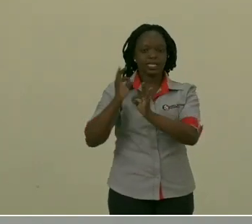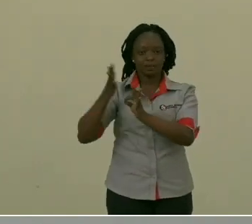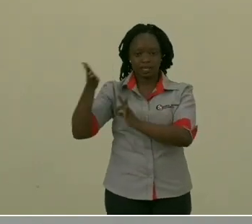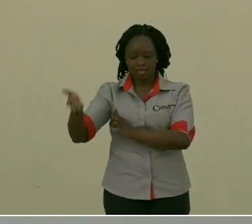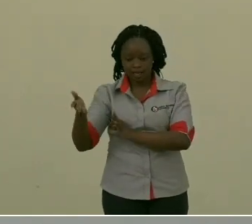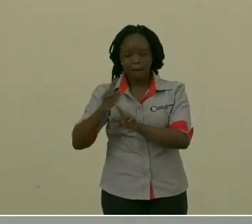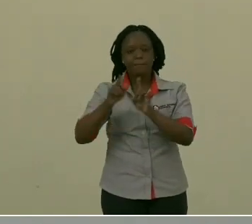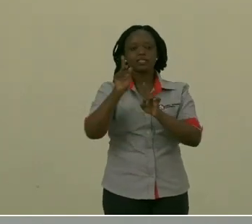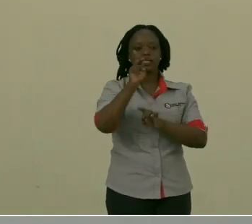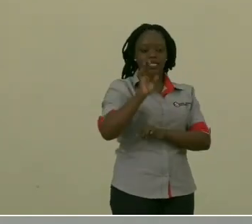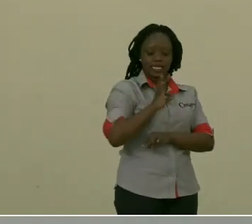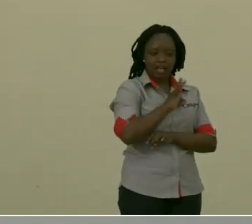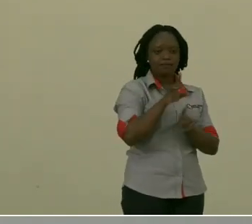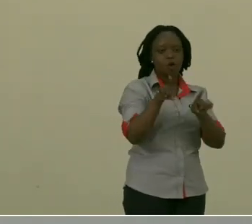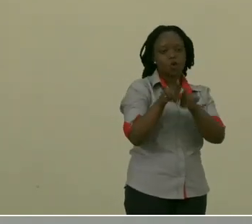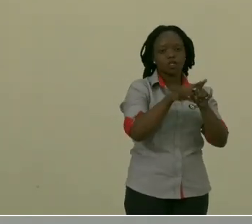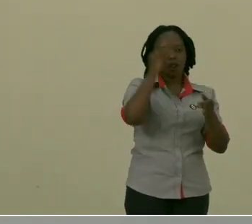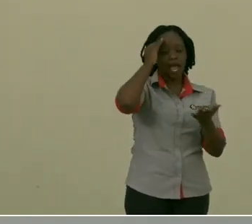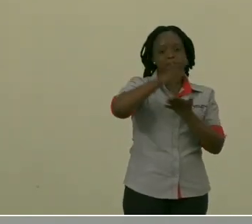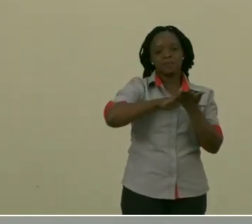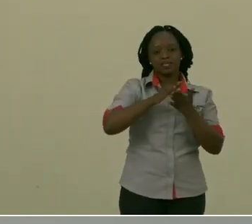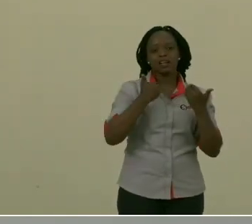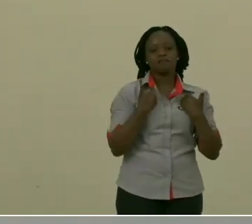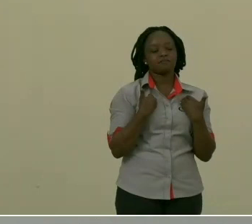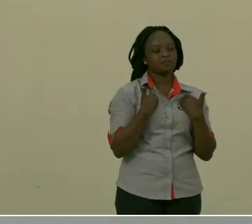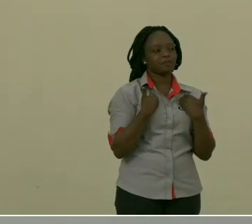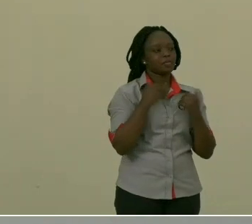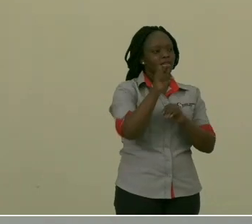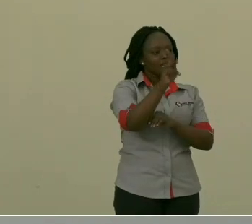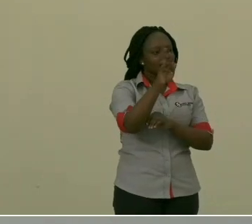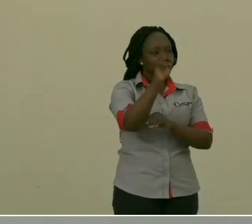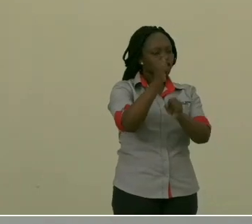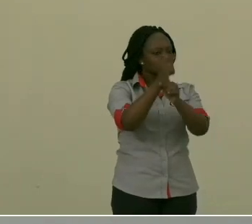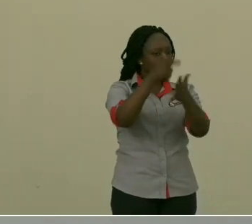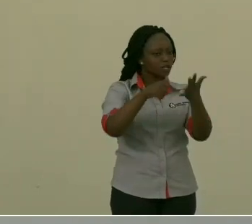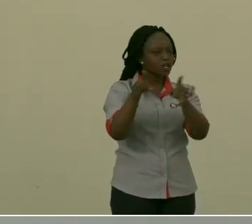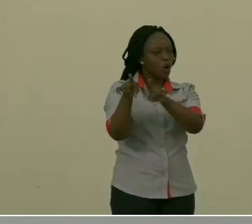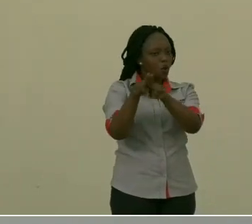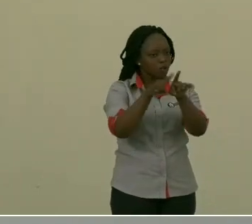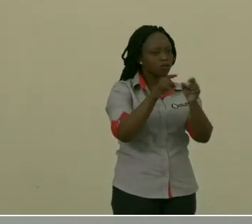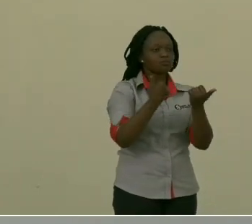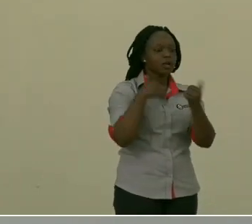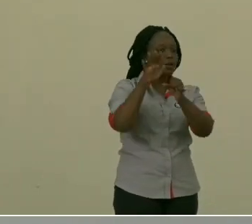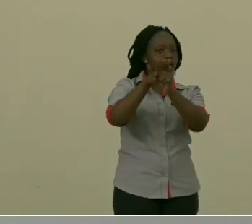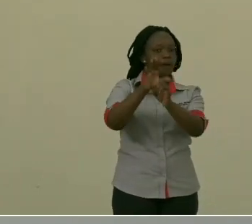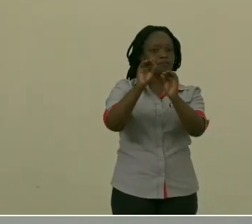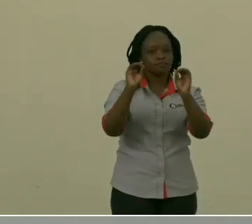we have, who are six. Again, also in terms of what KRA has done to ensure that we don't discriminate on